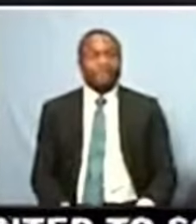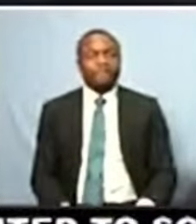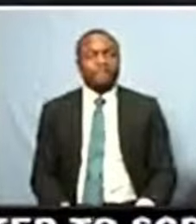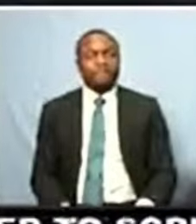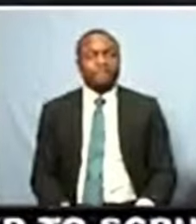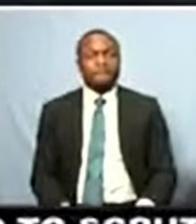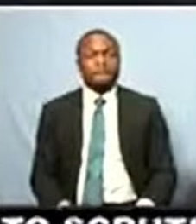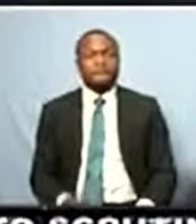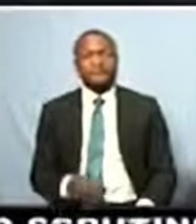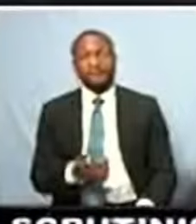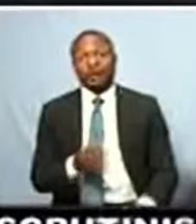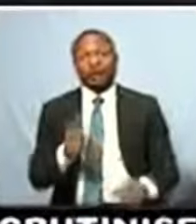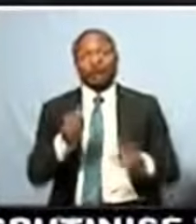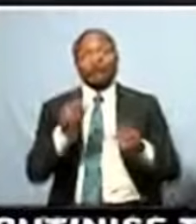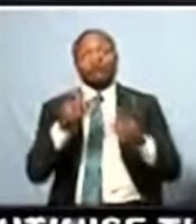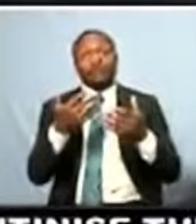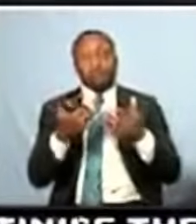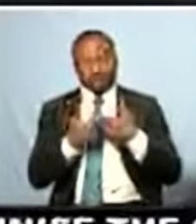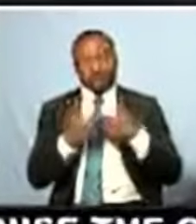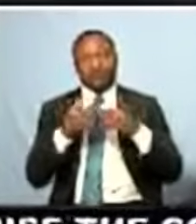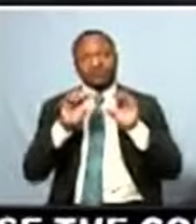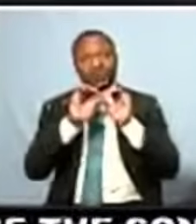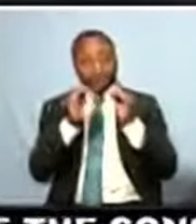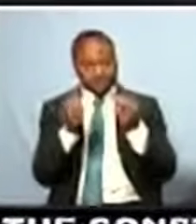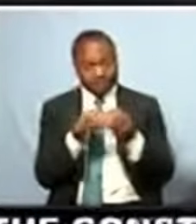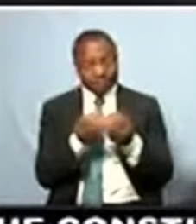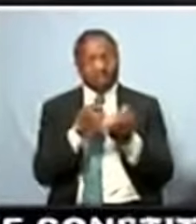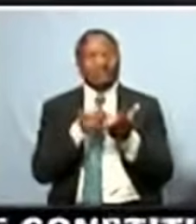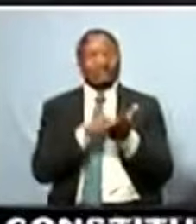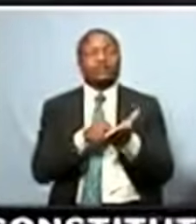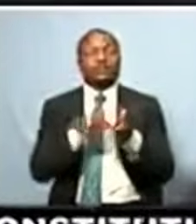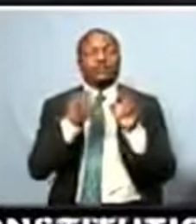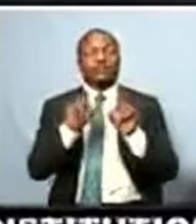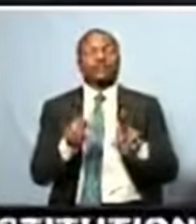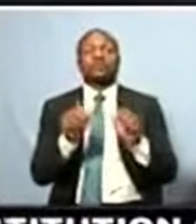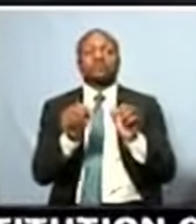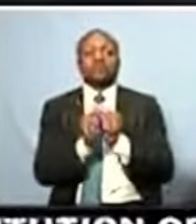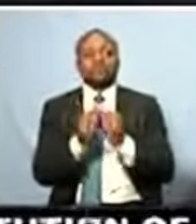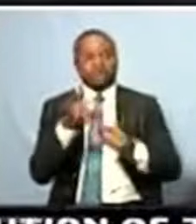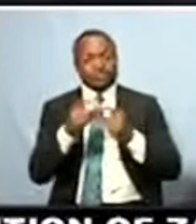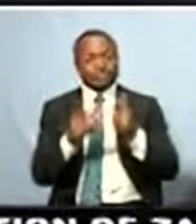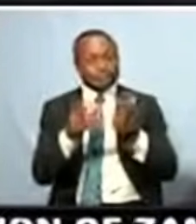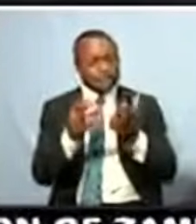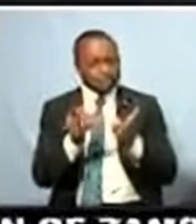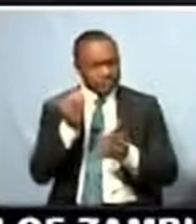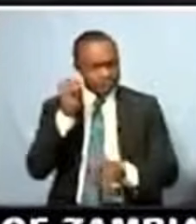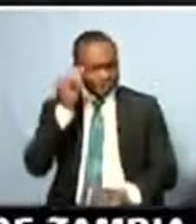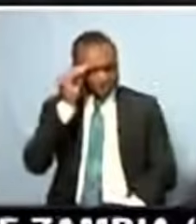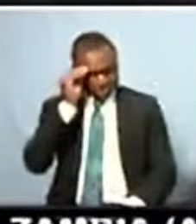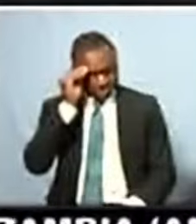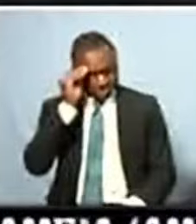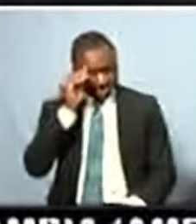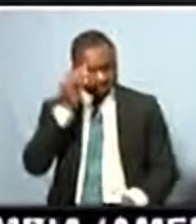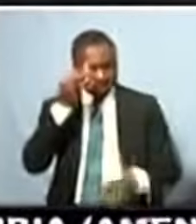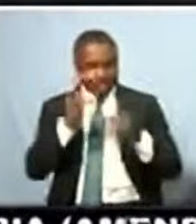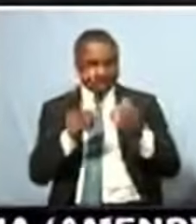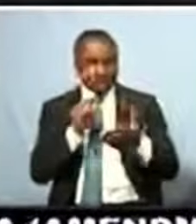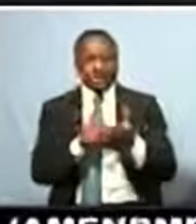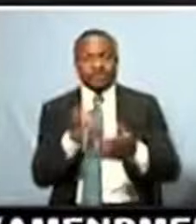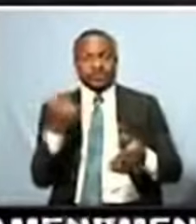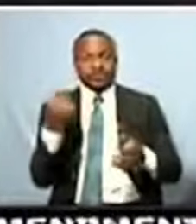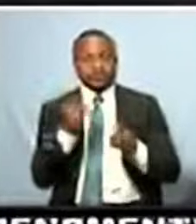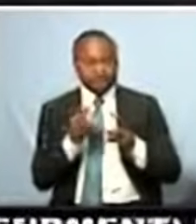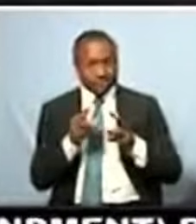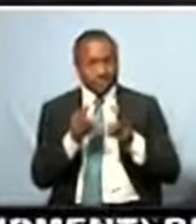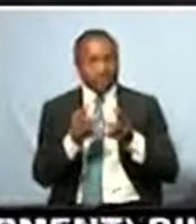the disabilities. We have organizations that represent people that have disabilities. I wanted to find out if this is the only way that